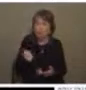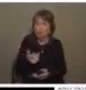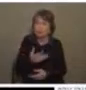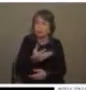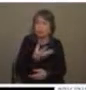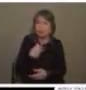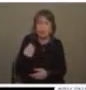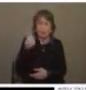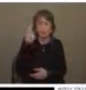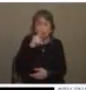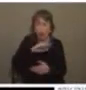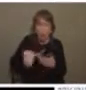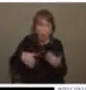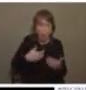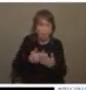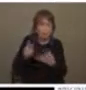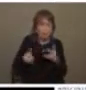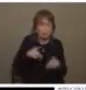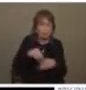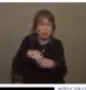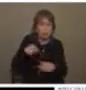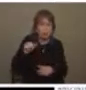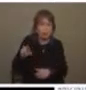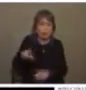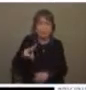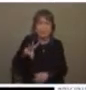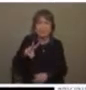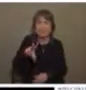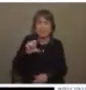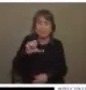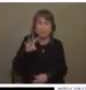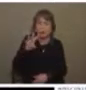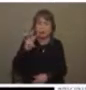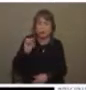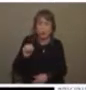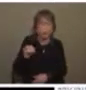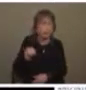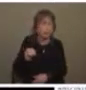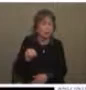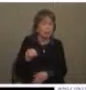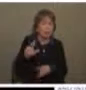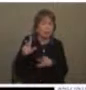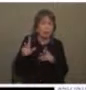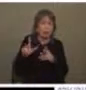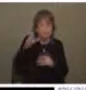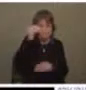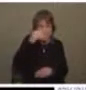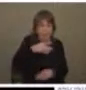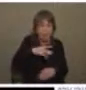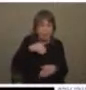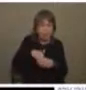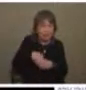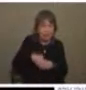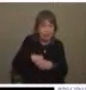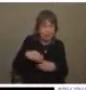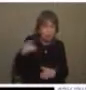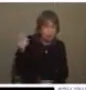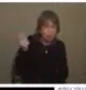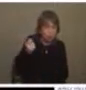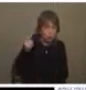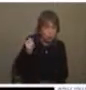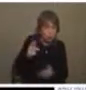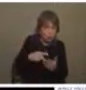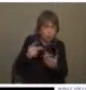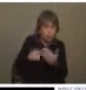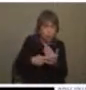in the entire island of Puerto Rico, there are a total of 640 able-bodied males in the welfare program. I repeat, 640. Puerto